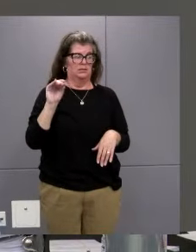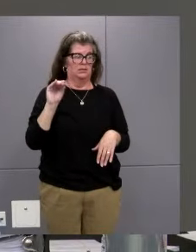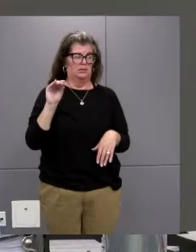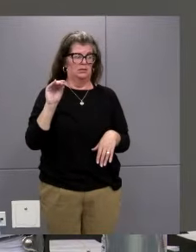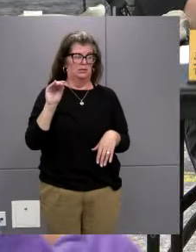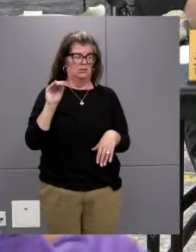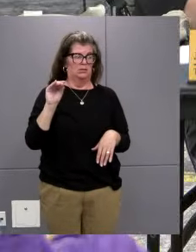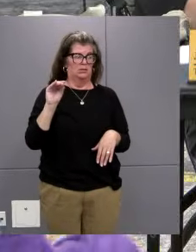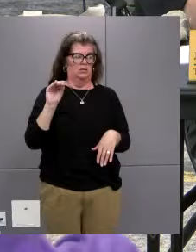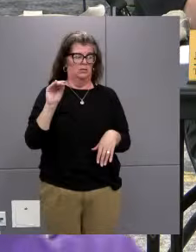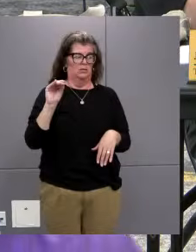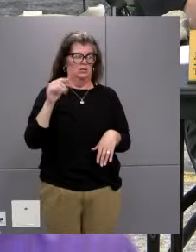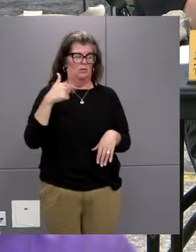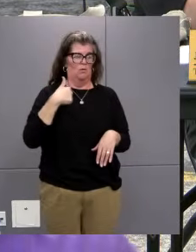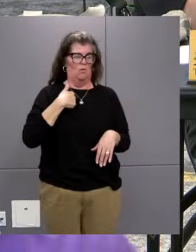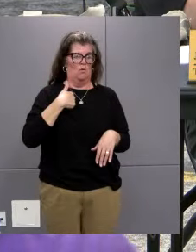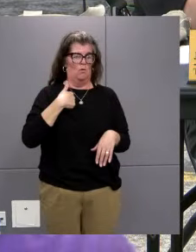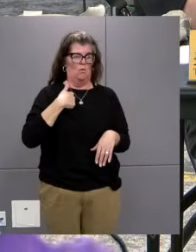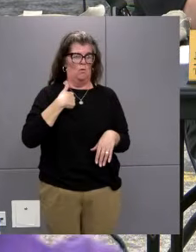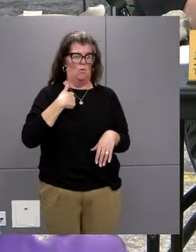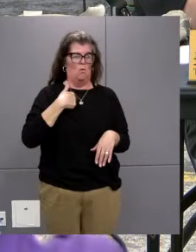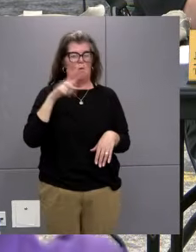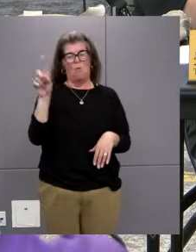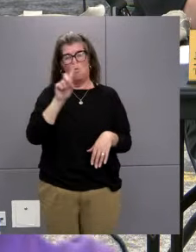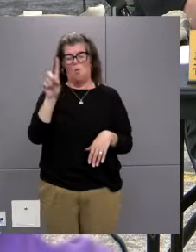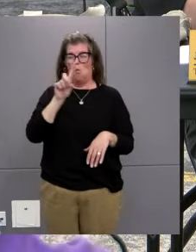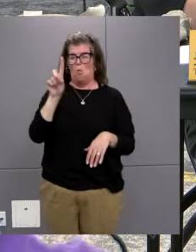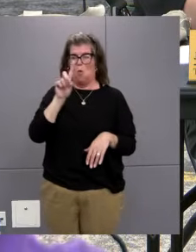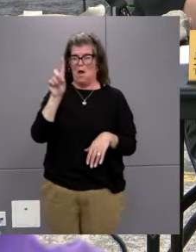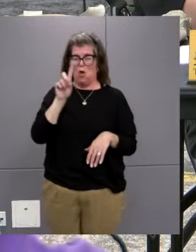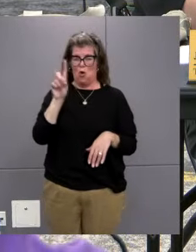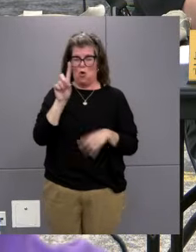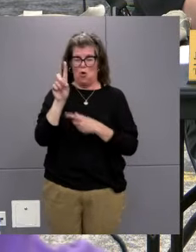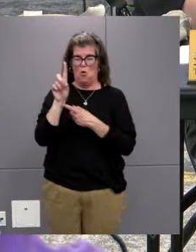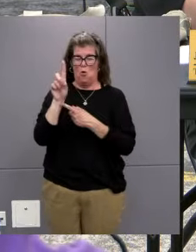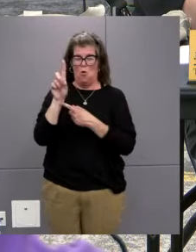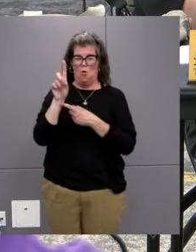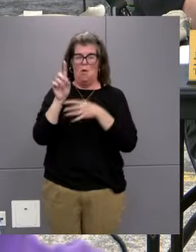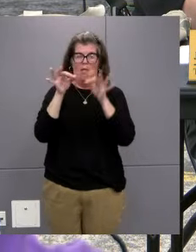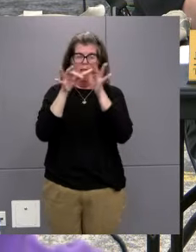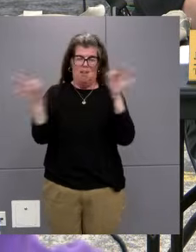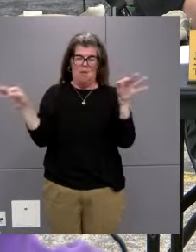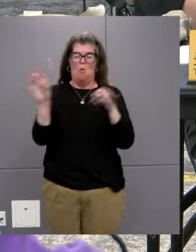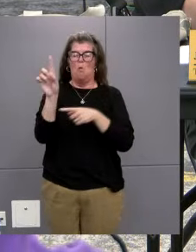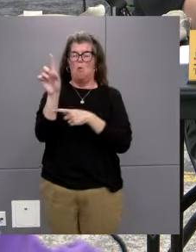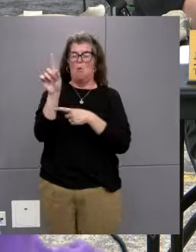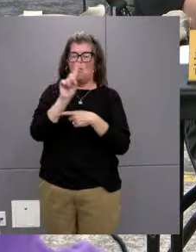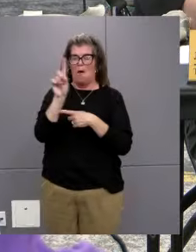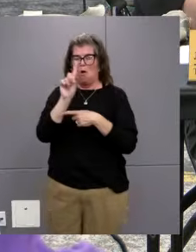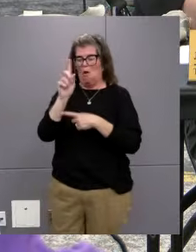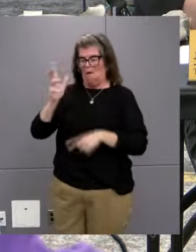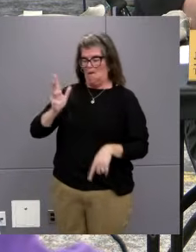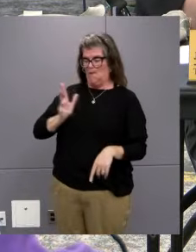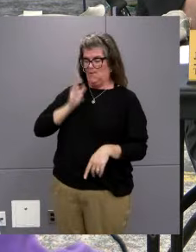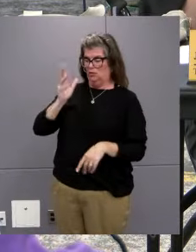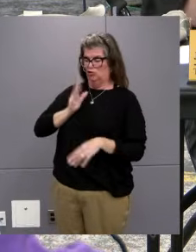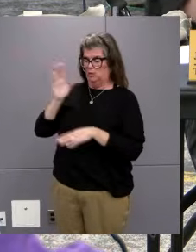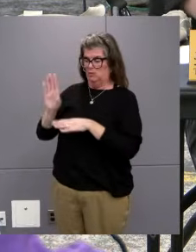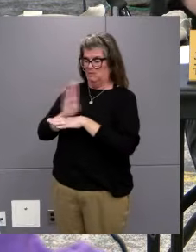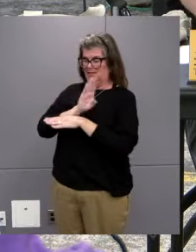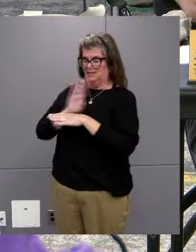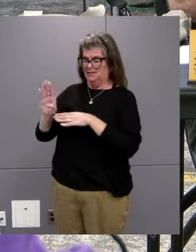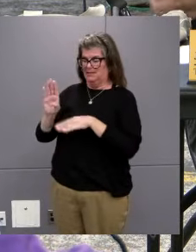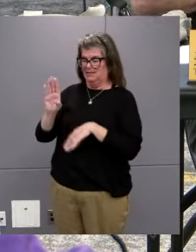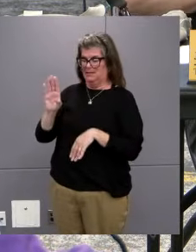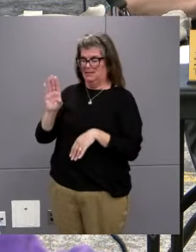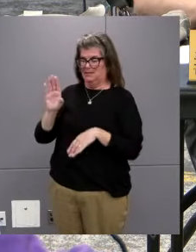say where official business is being conducted? What, to add that all access to where official business is